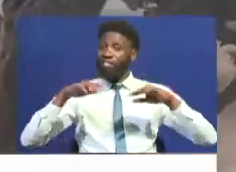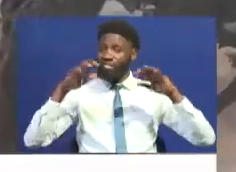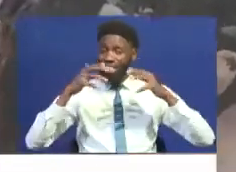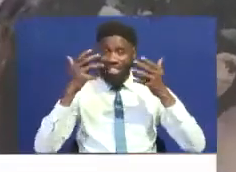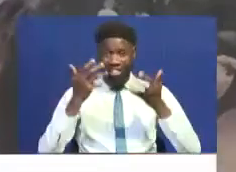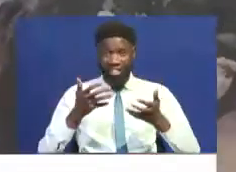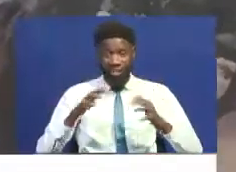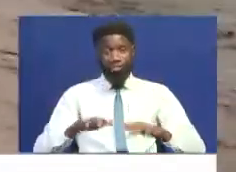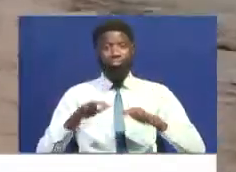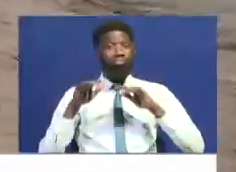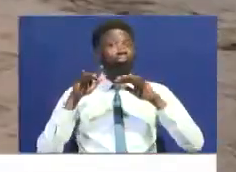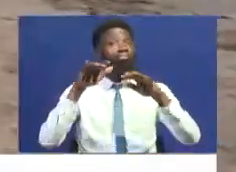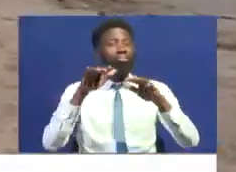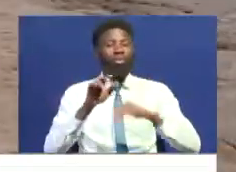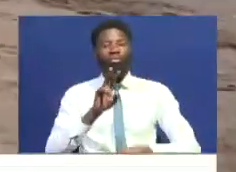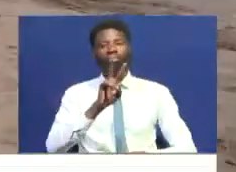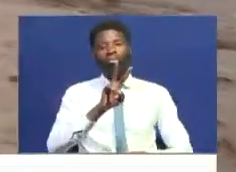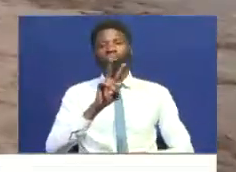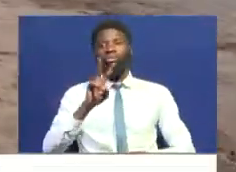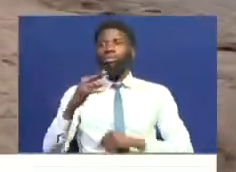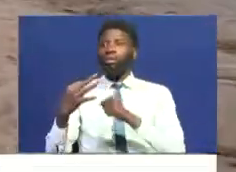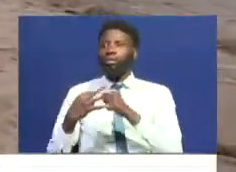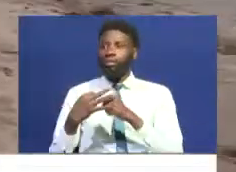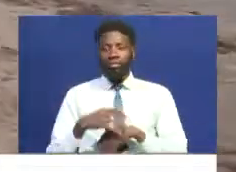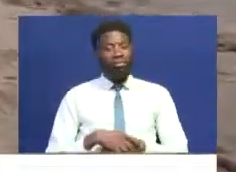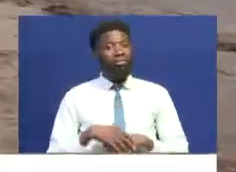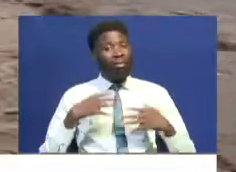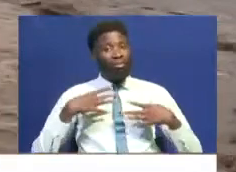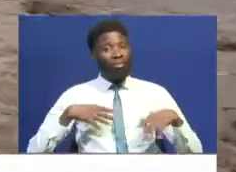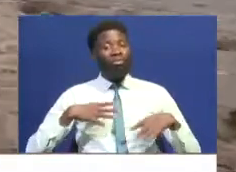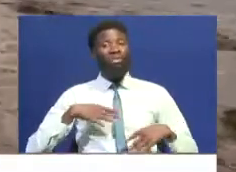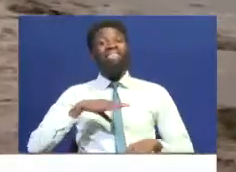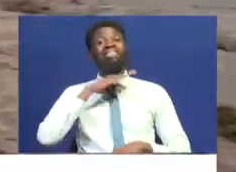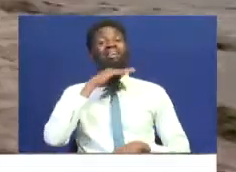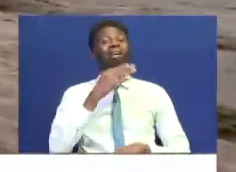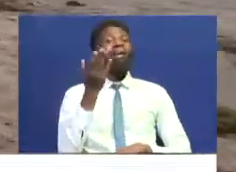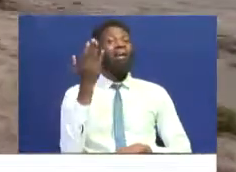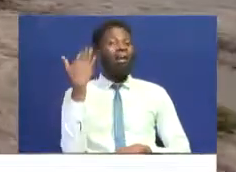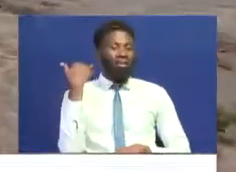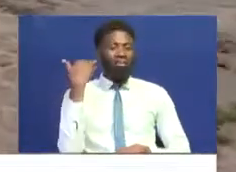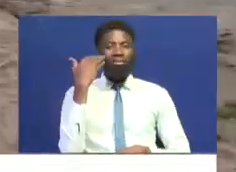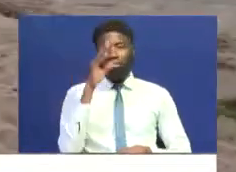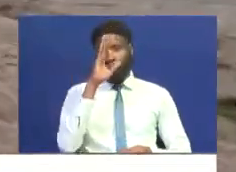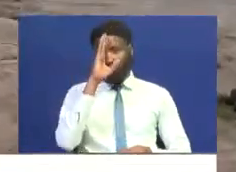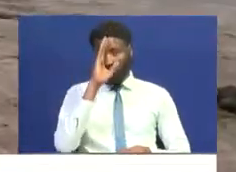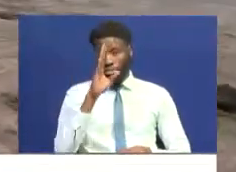country. The people who had lost their lives last Sunday were only 90.